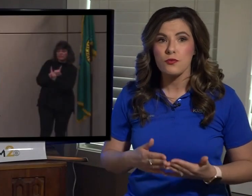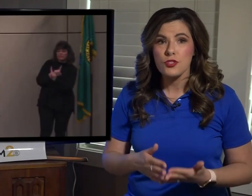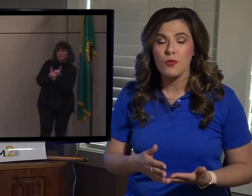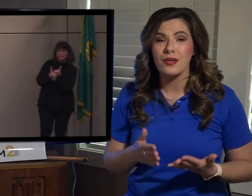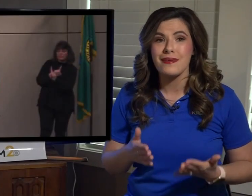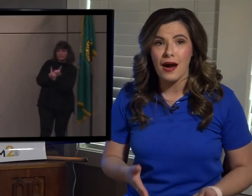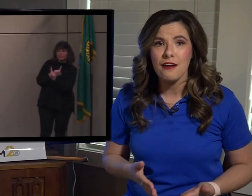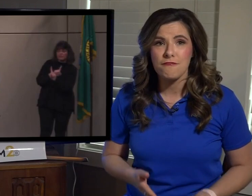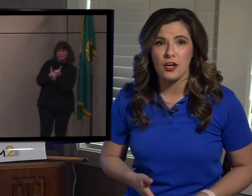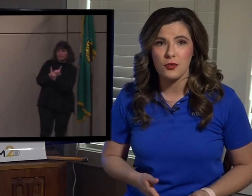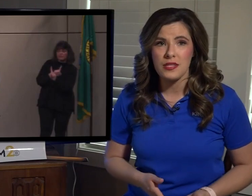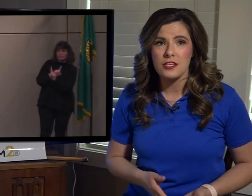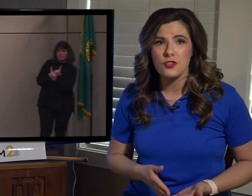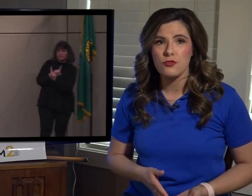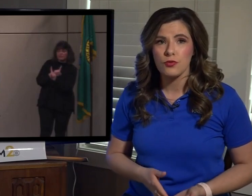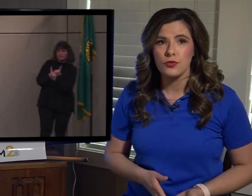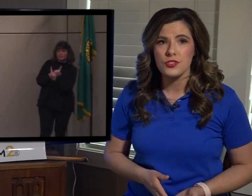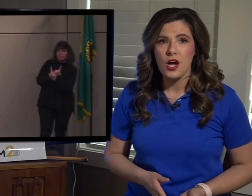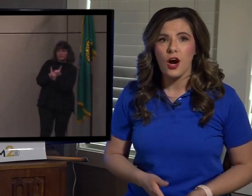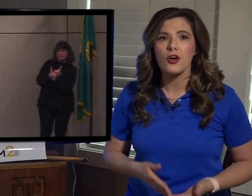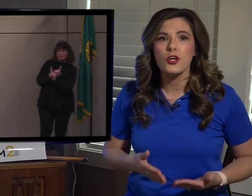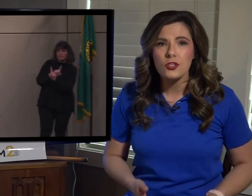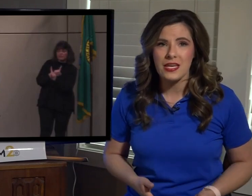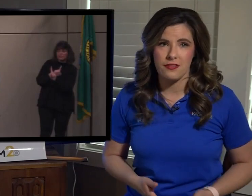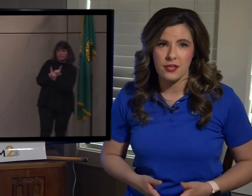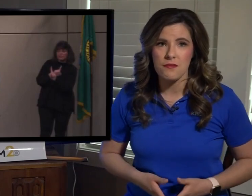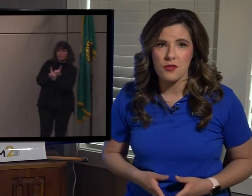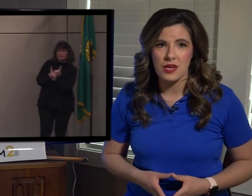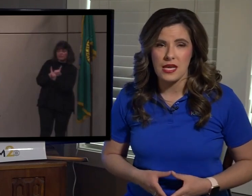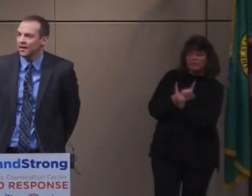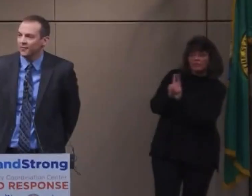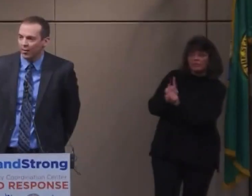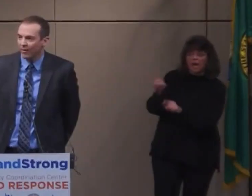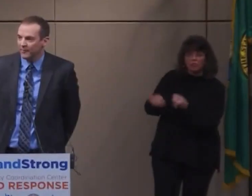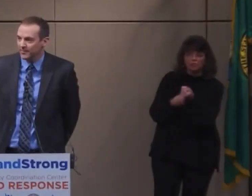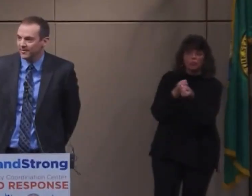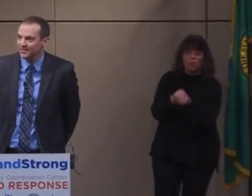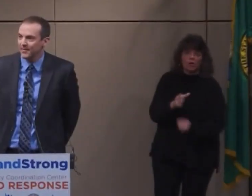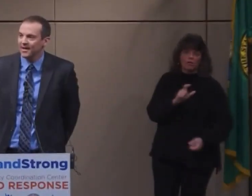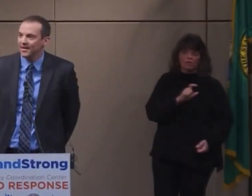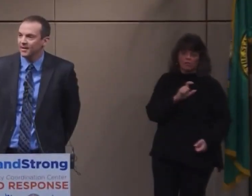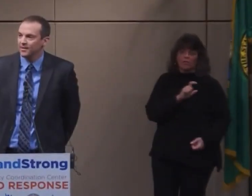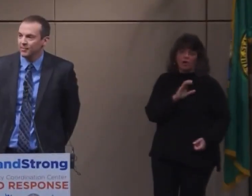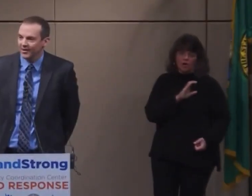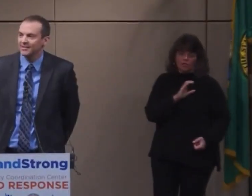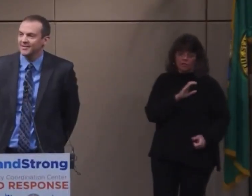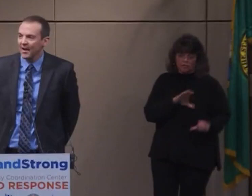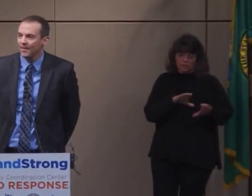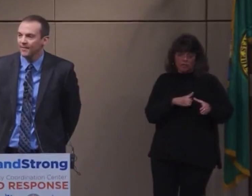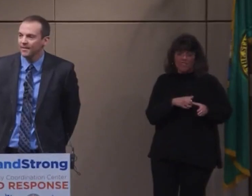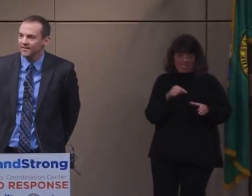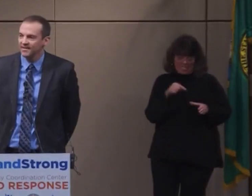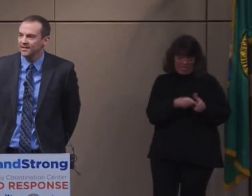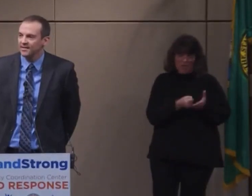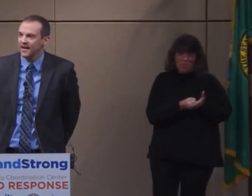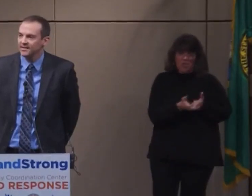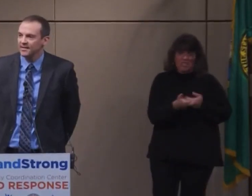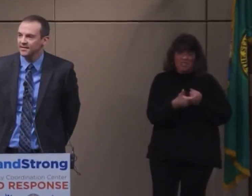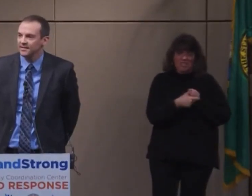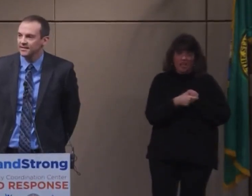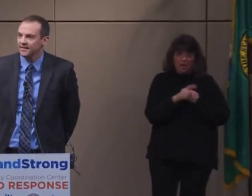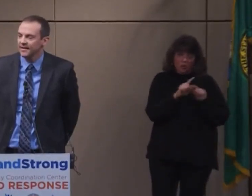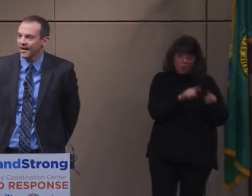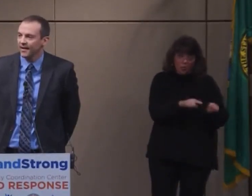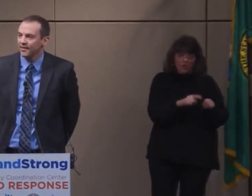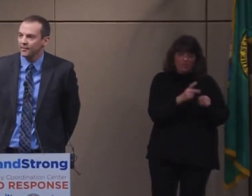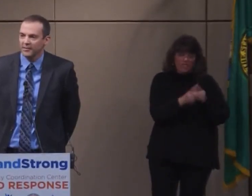said those who are not following these new rules are hurting the community. If our law enforcement is spending precious time visiting these